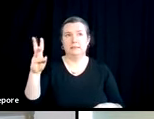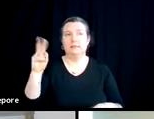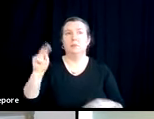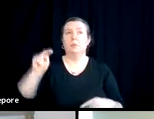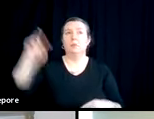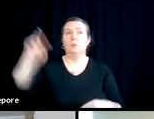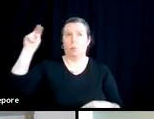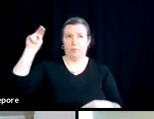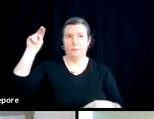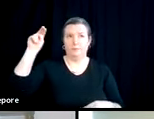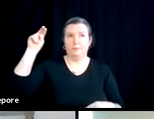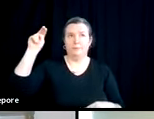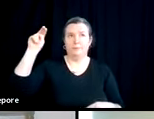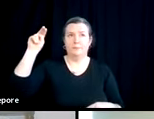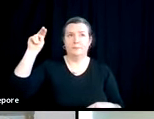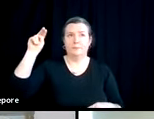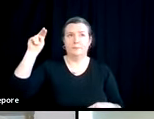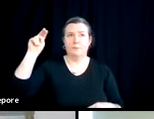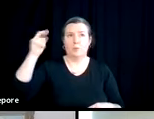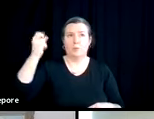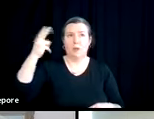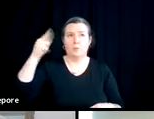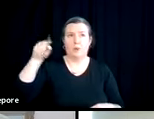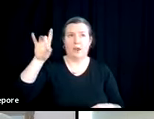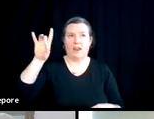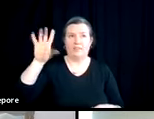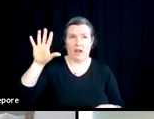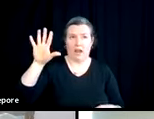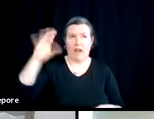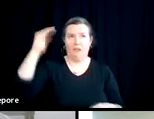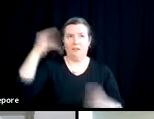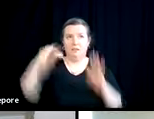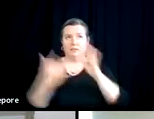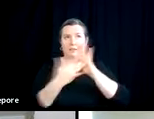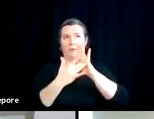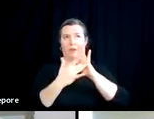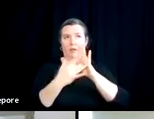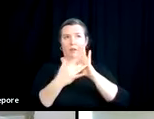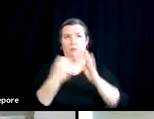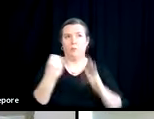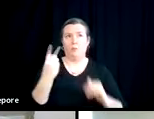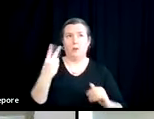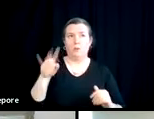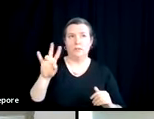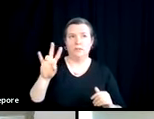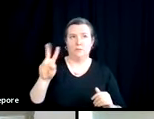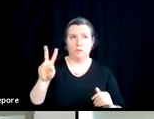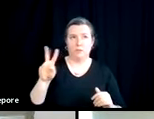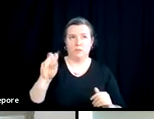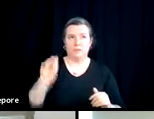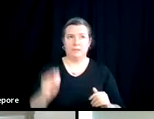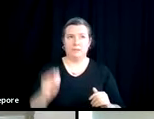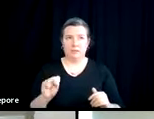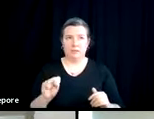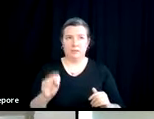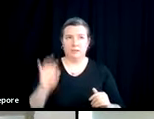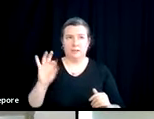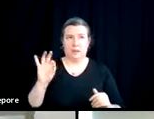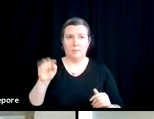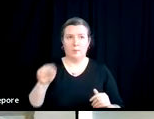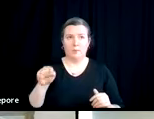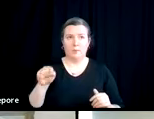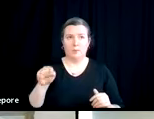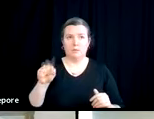reports 12.85, central 12.72, southern part of the state 9.62.